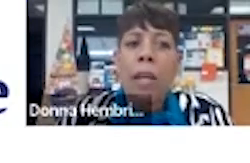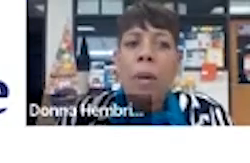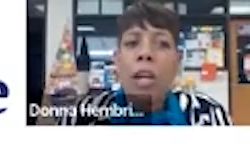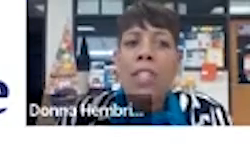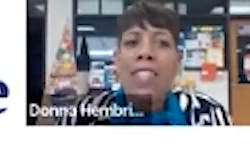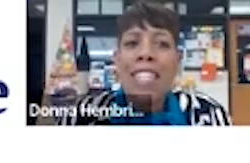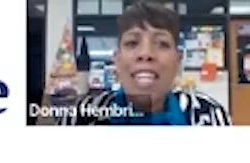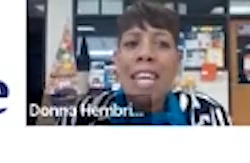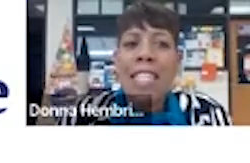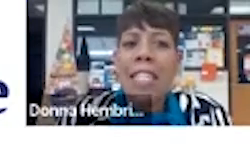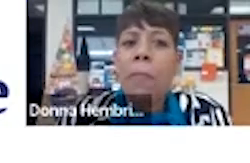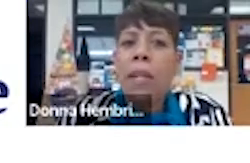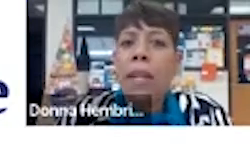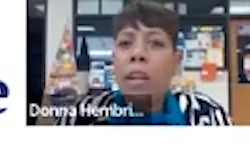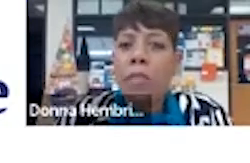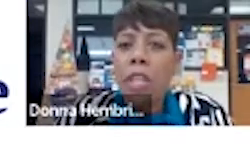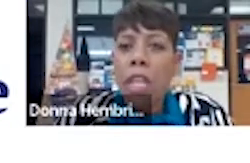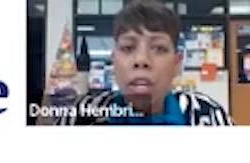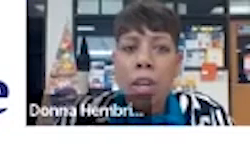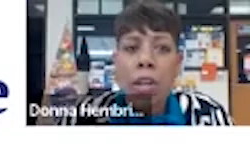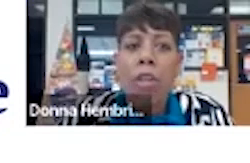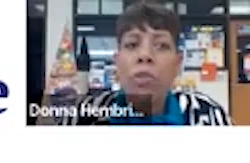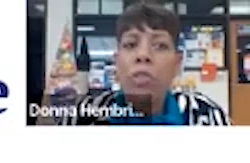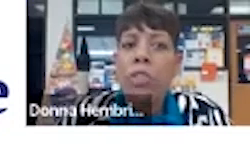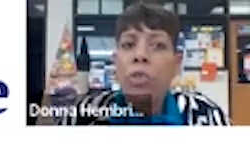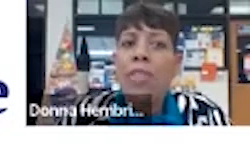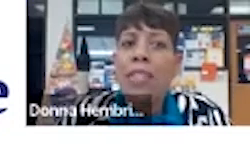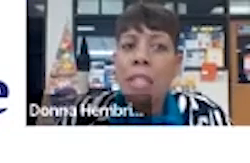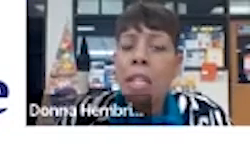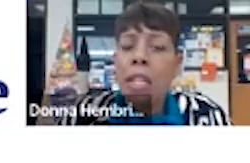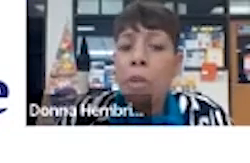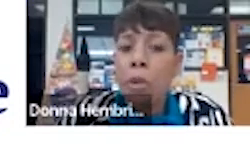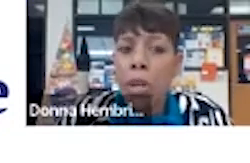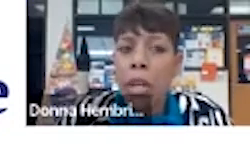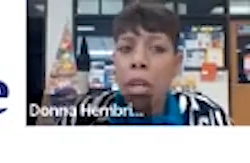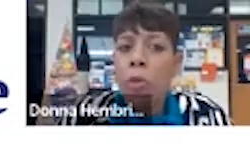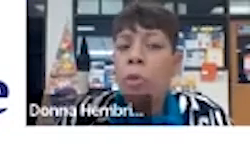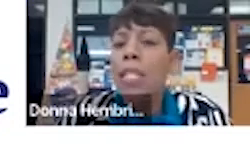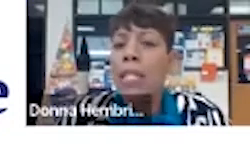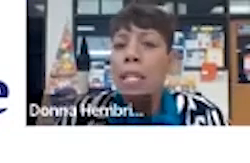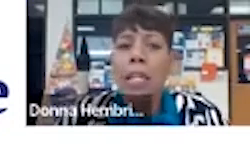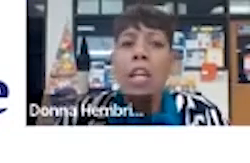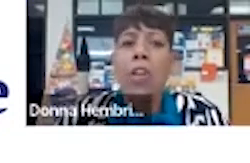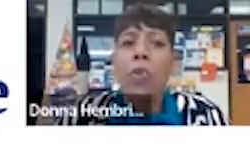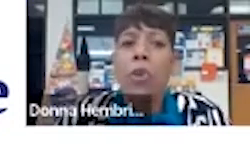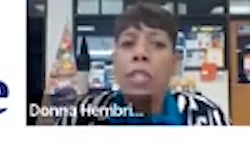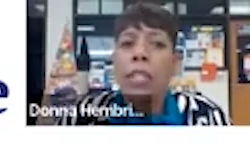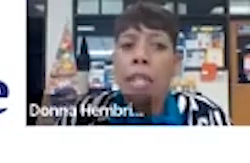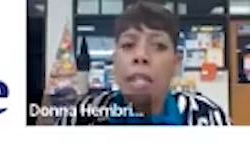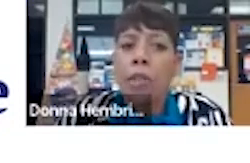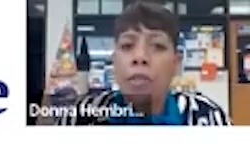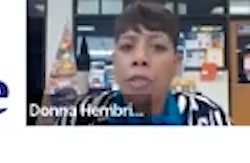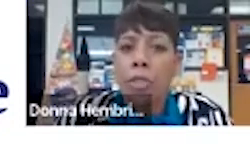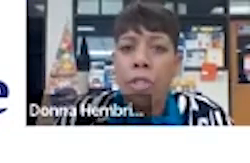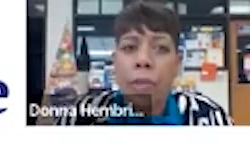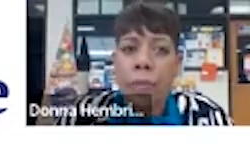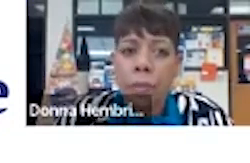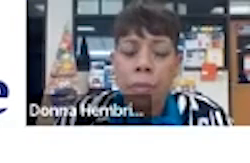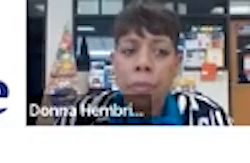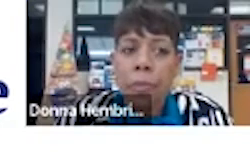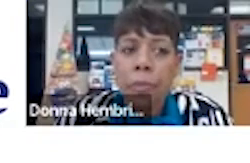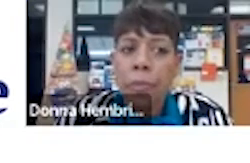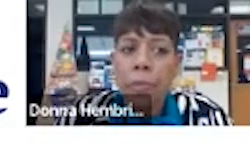The volleyball DAC Player of the Year goes to Sydney McCree, who will be attending Norfolk State